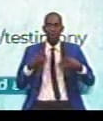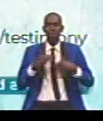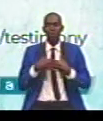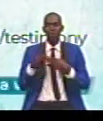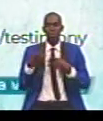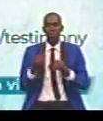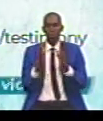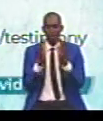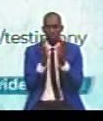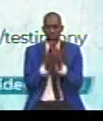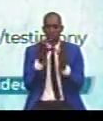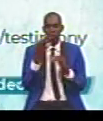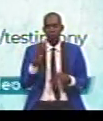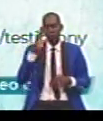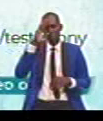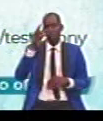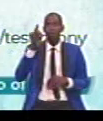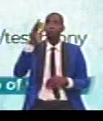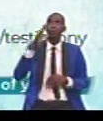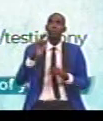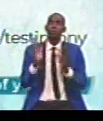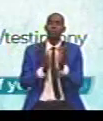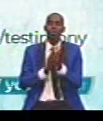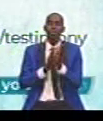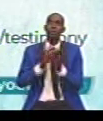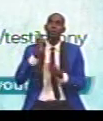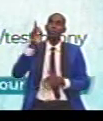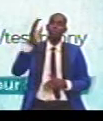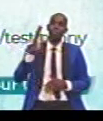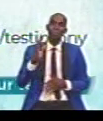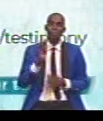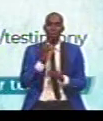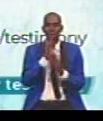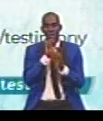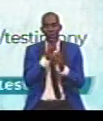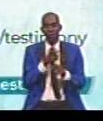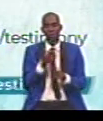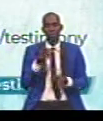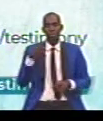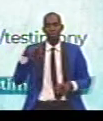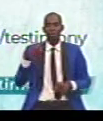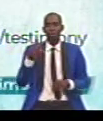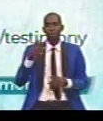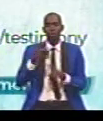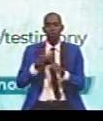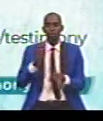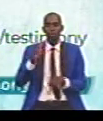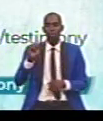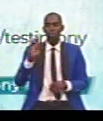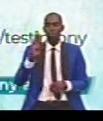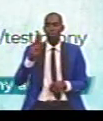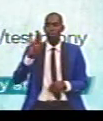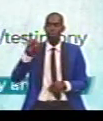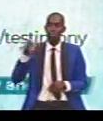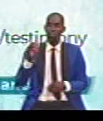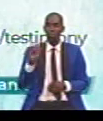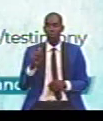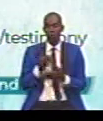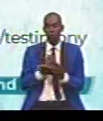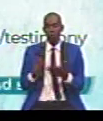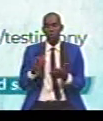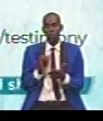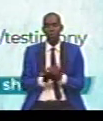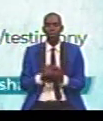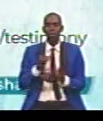God. Praise God." Gifts Paul from Abuja, Nigeria wrote, "I had a